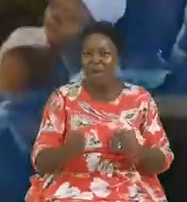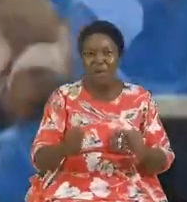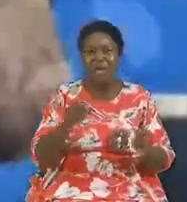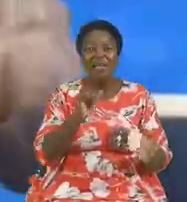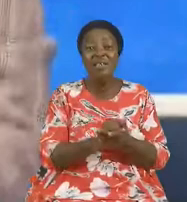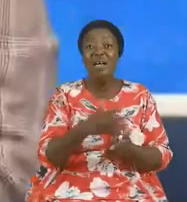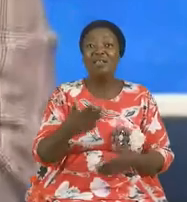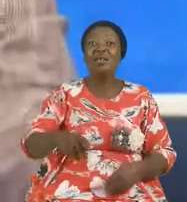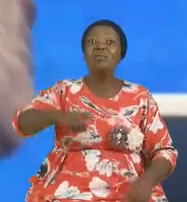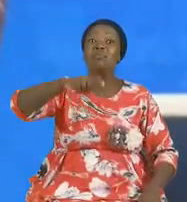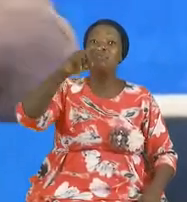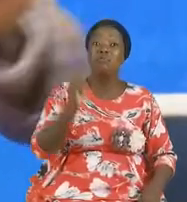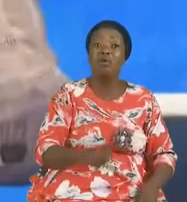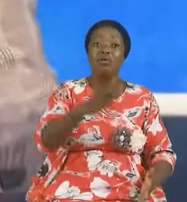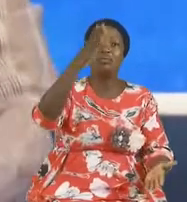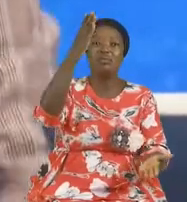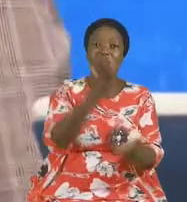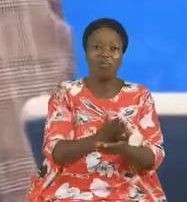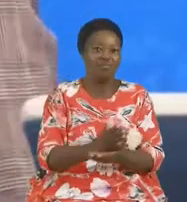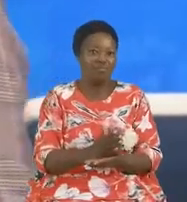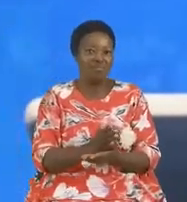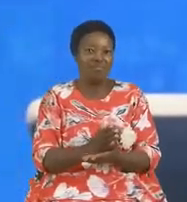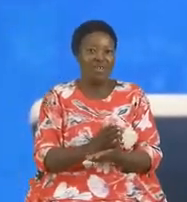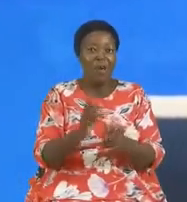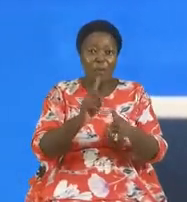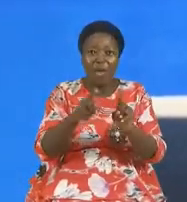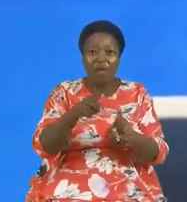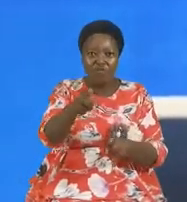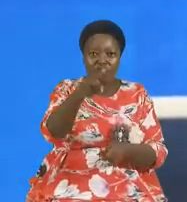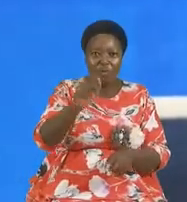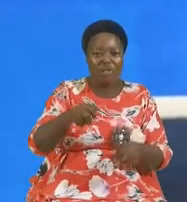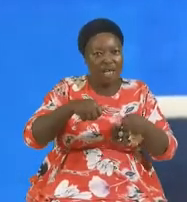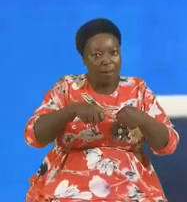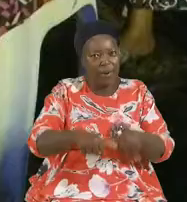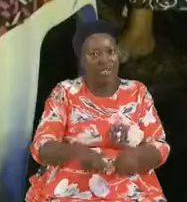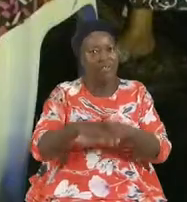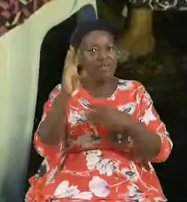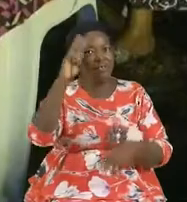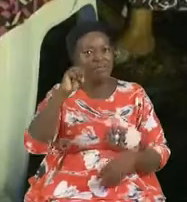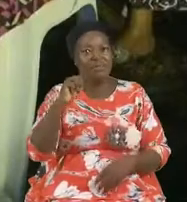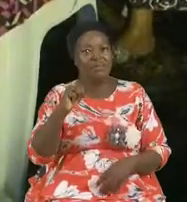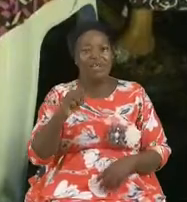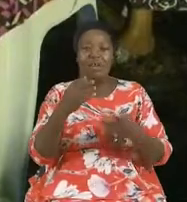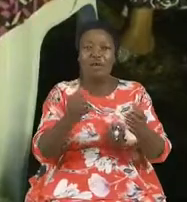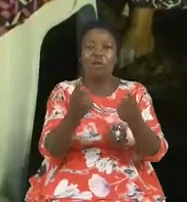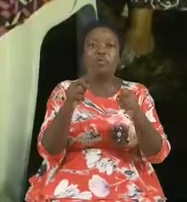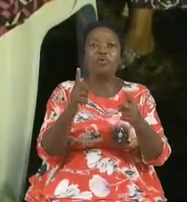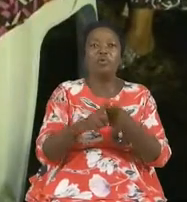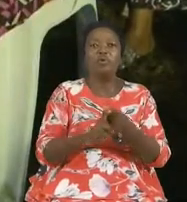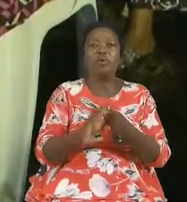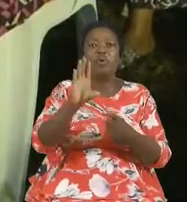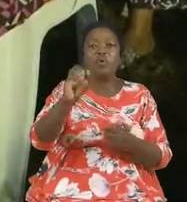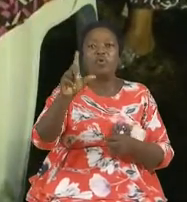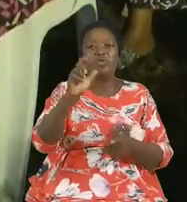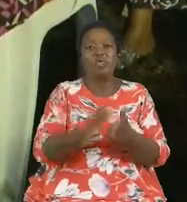any principality, any power, that thing must stop. But you abide